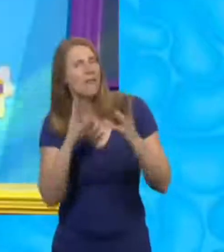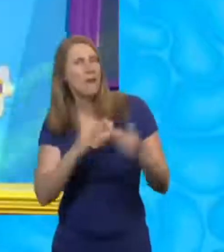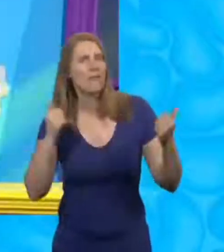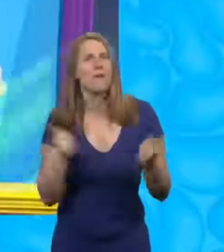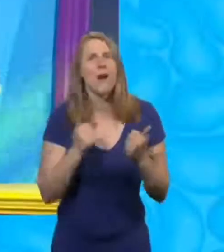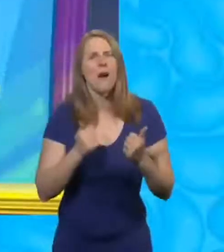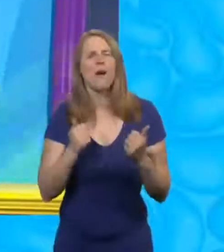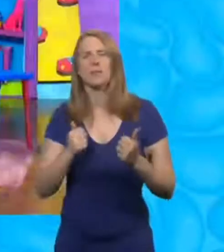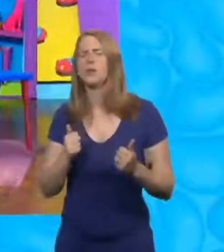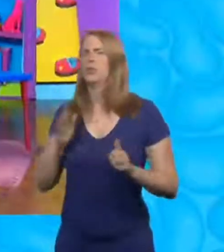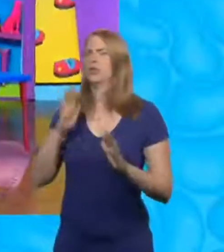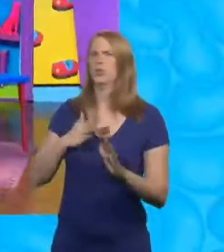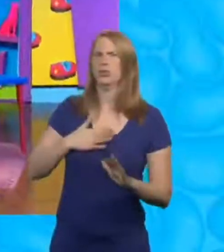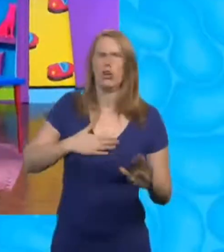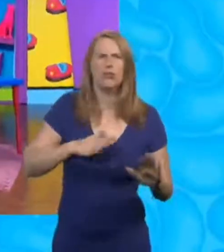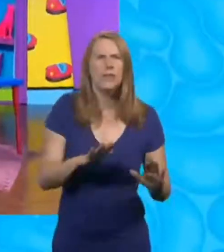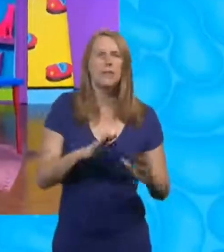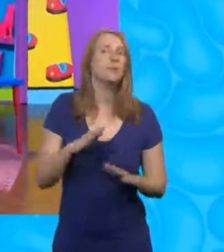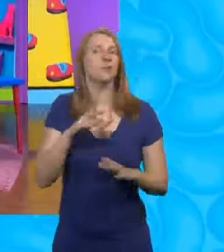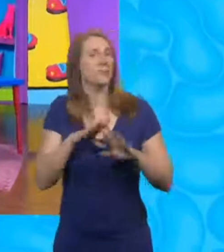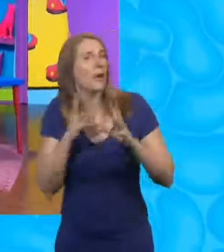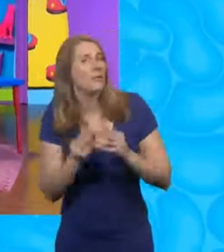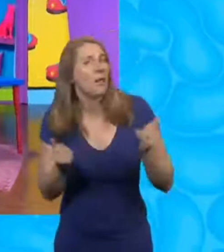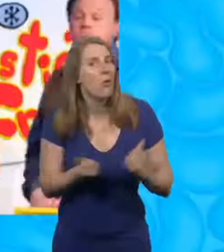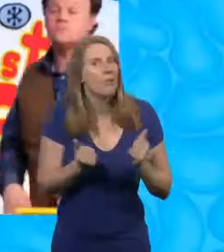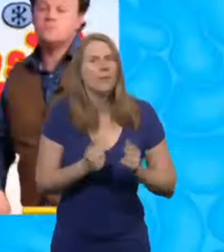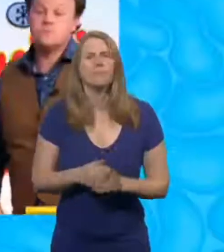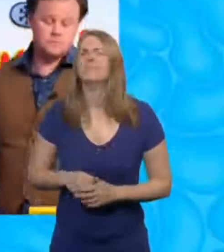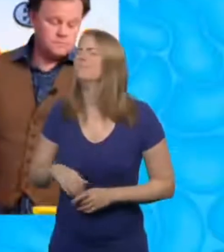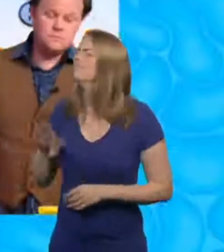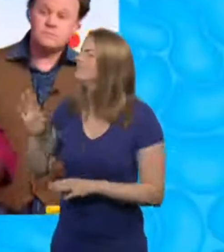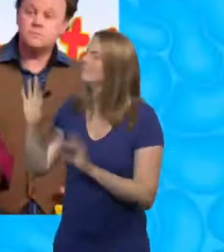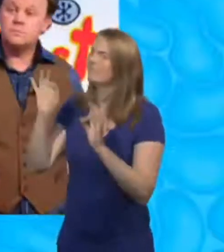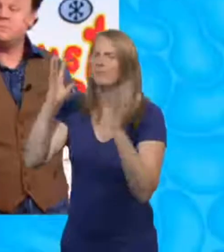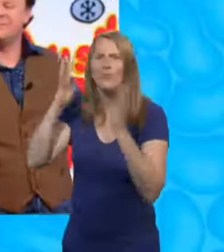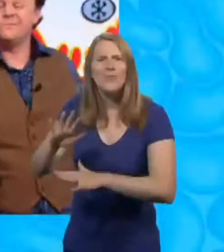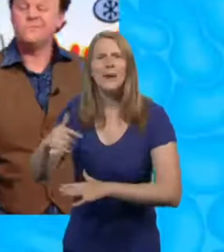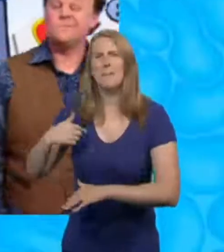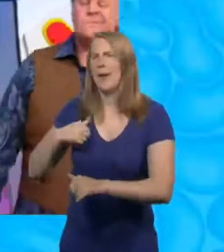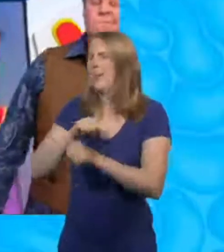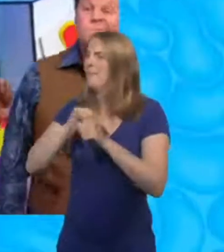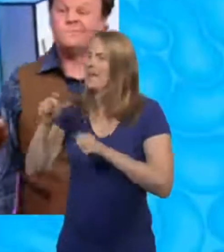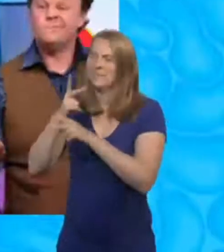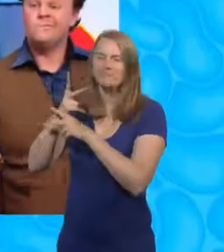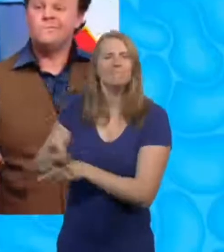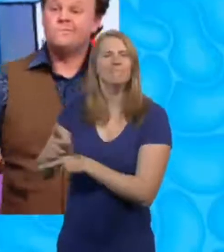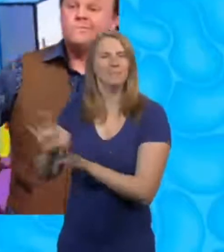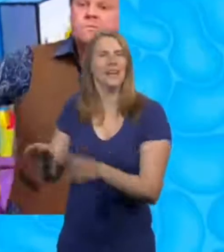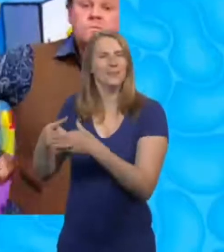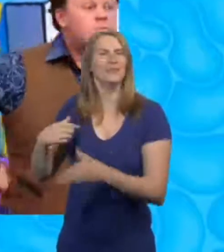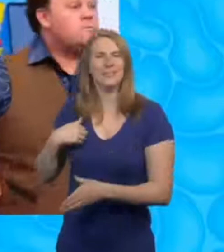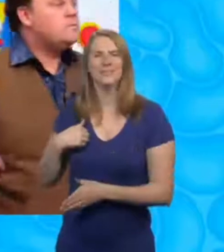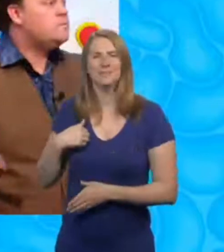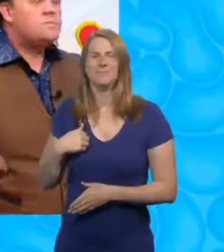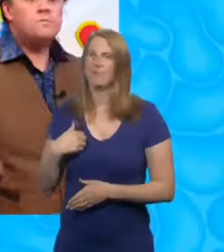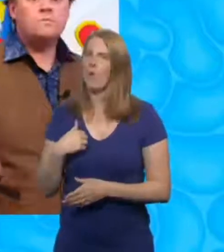sorry, sorry, sorry. Are you sure everything will be all right? You have nothing to worry about, Robert. I'm the best monster sitter the